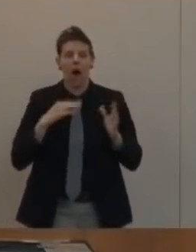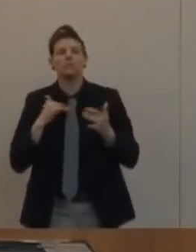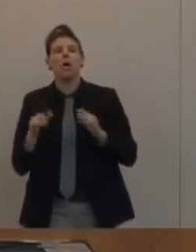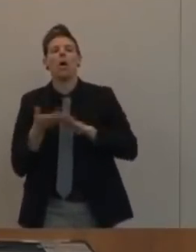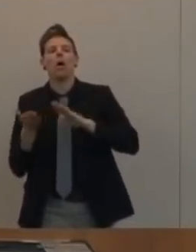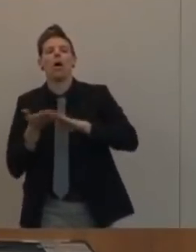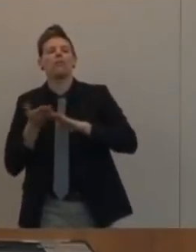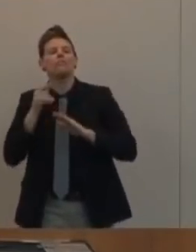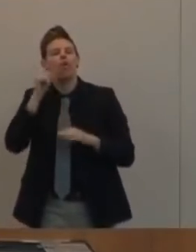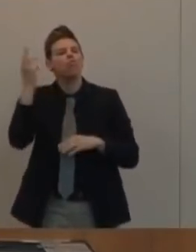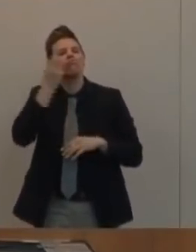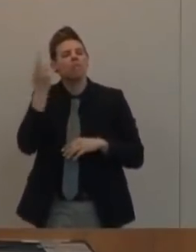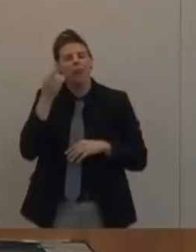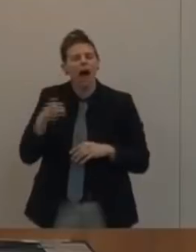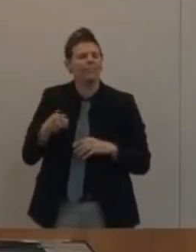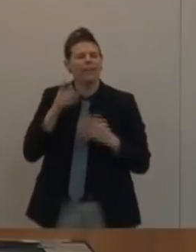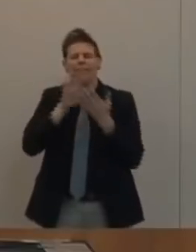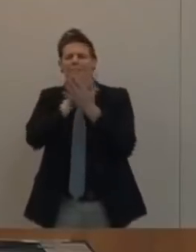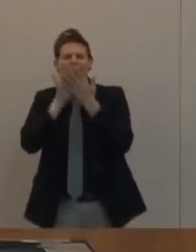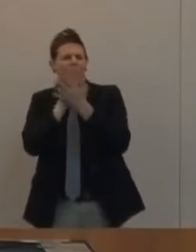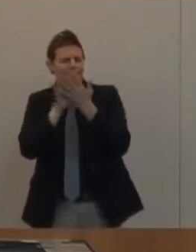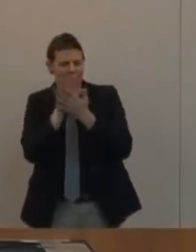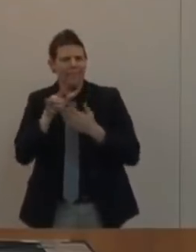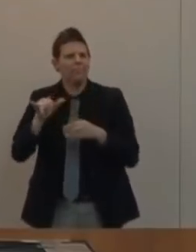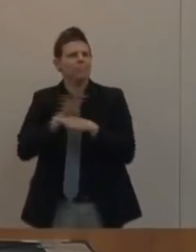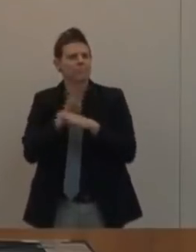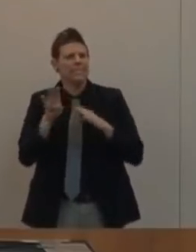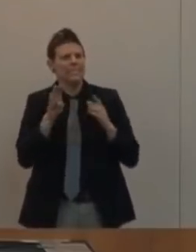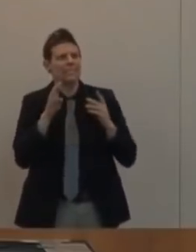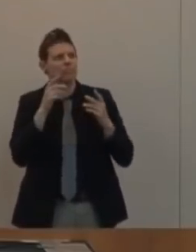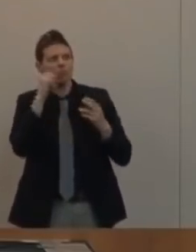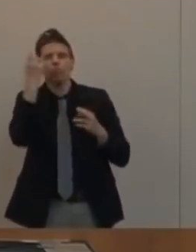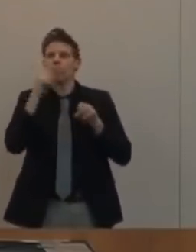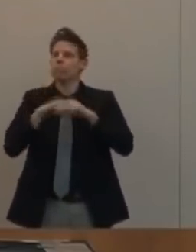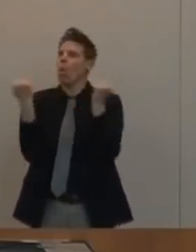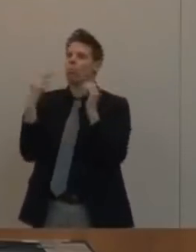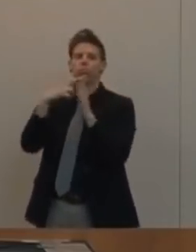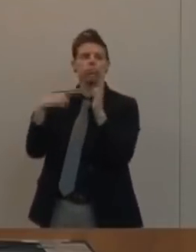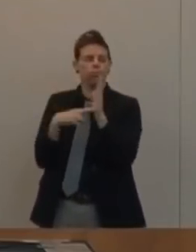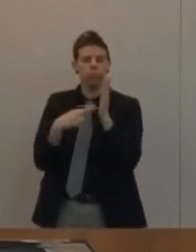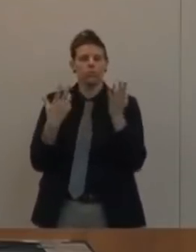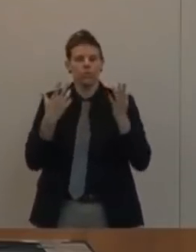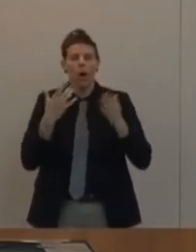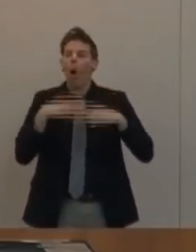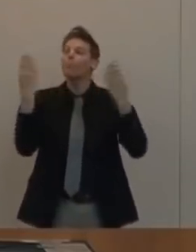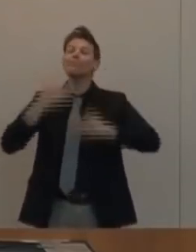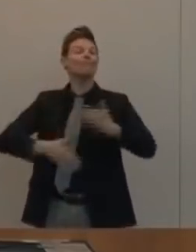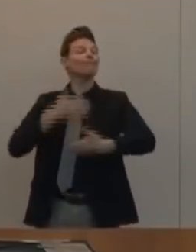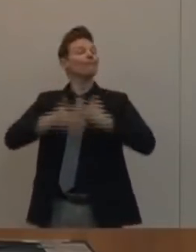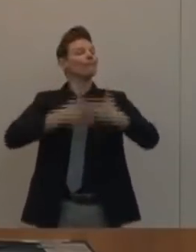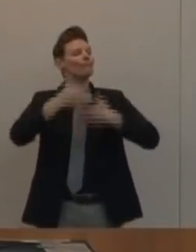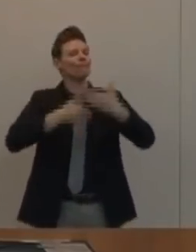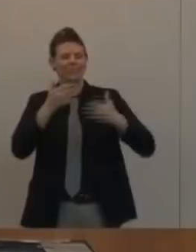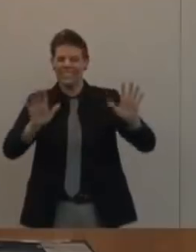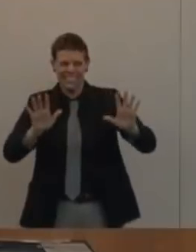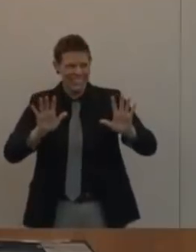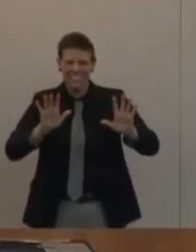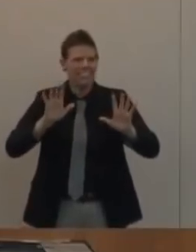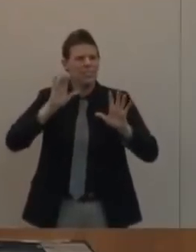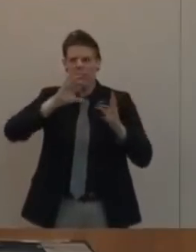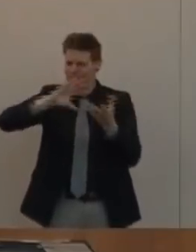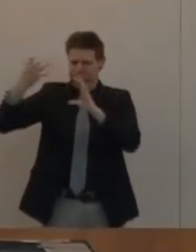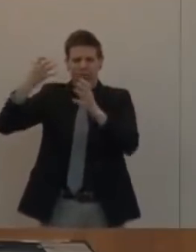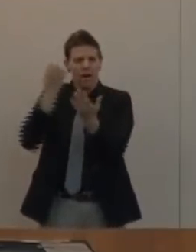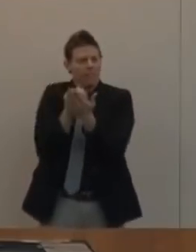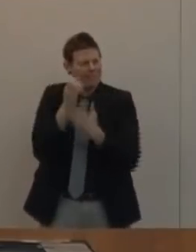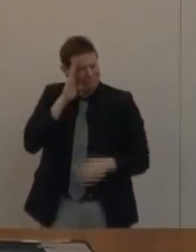who violated the orders and stayed open. Nobody wants to slow down the economy in the context